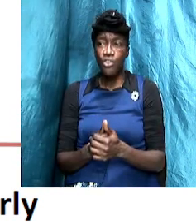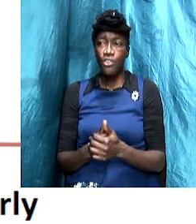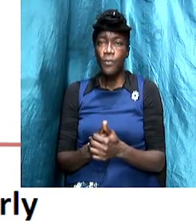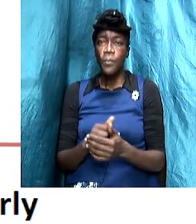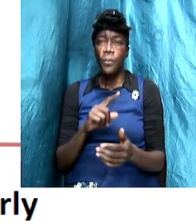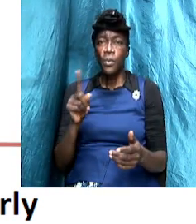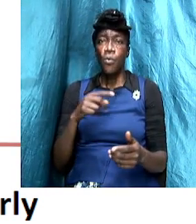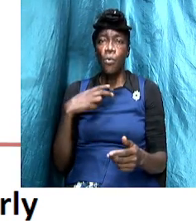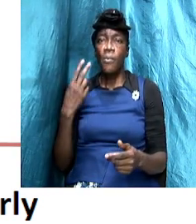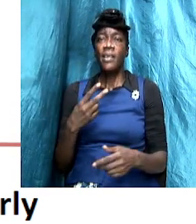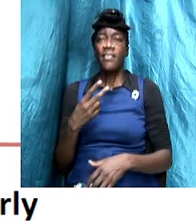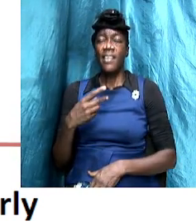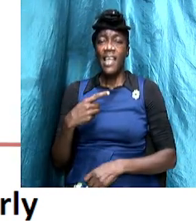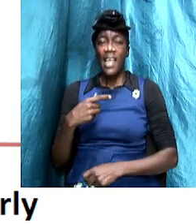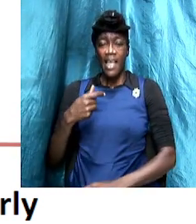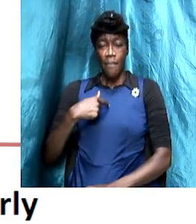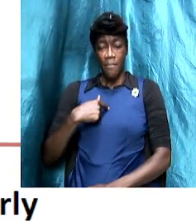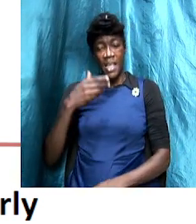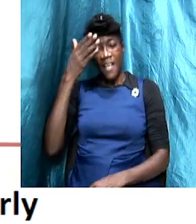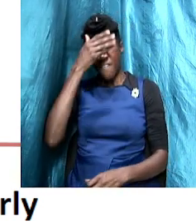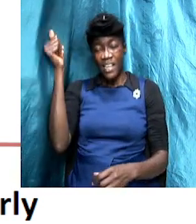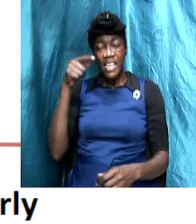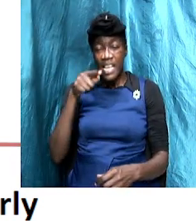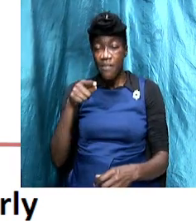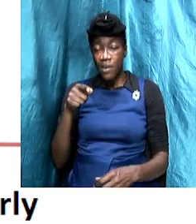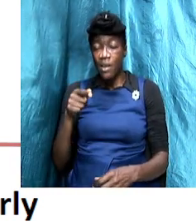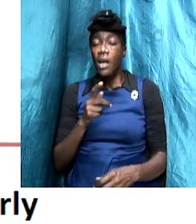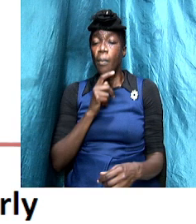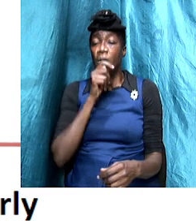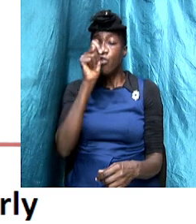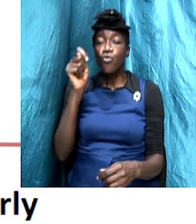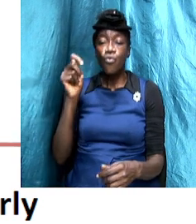Where we can say, I have forgiven you and we truly mean it.